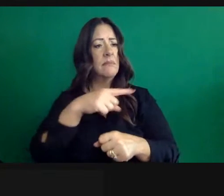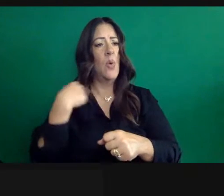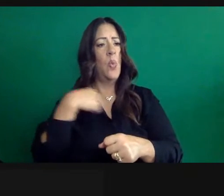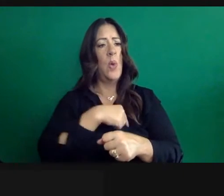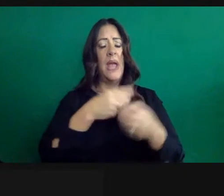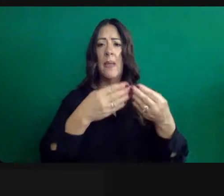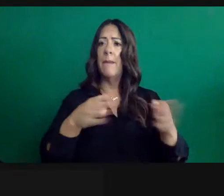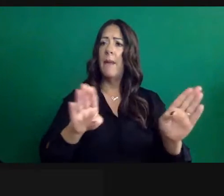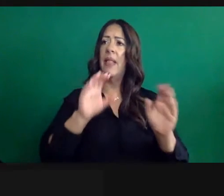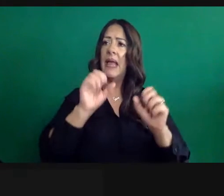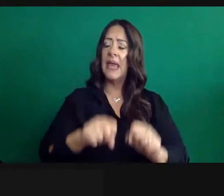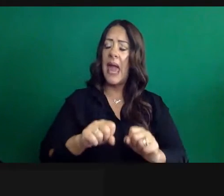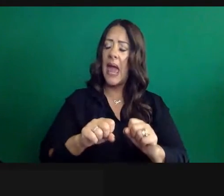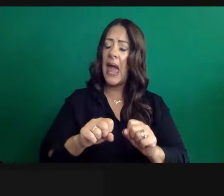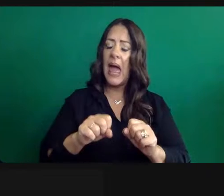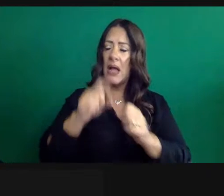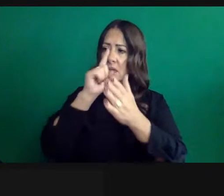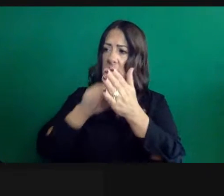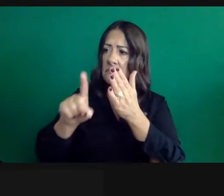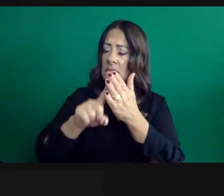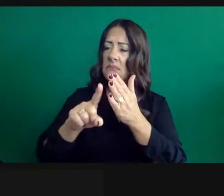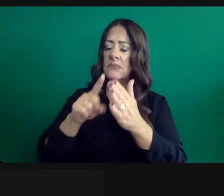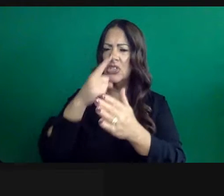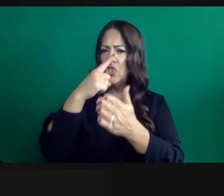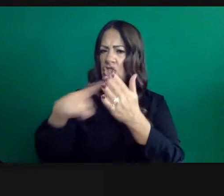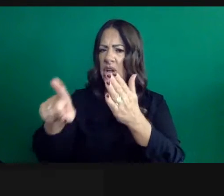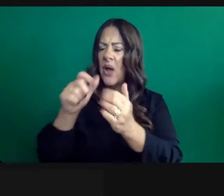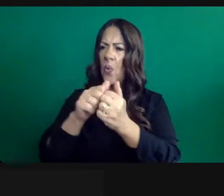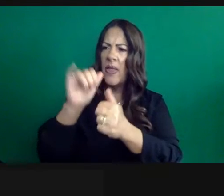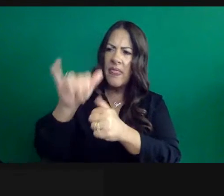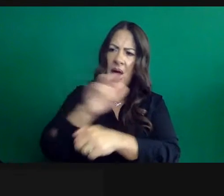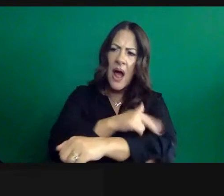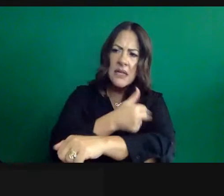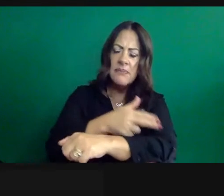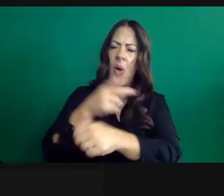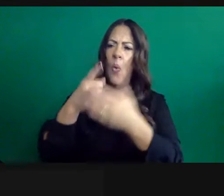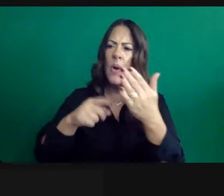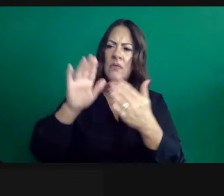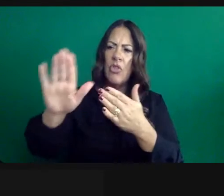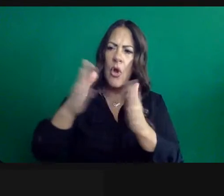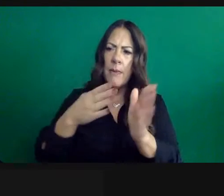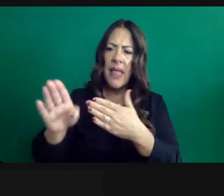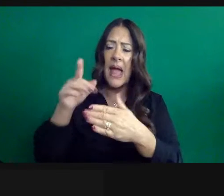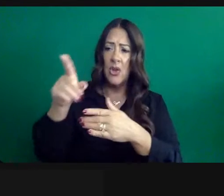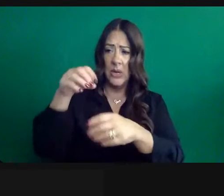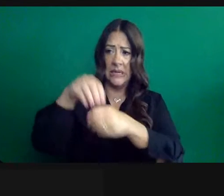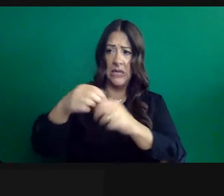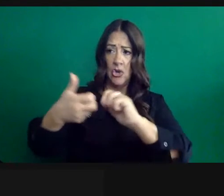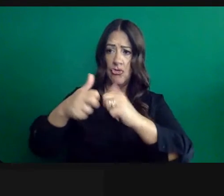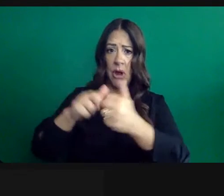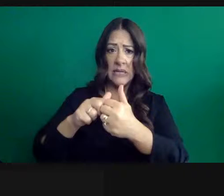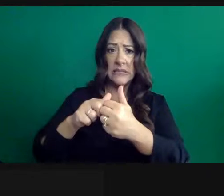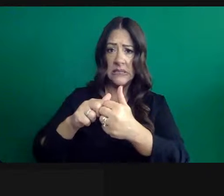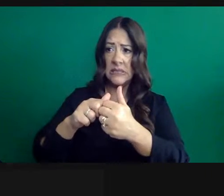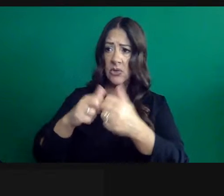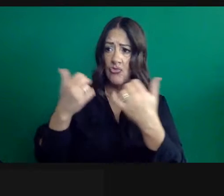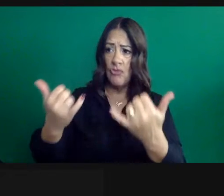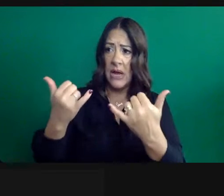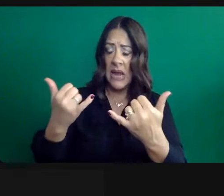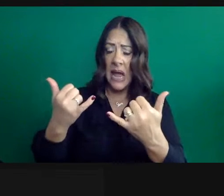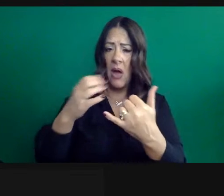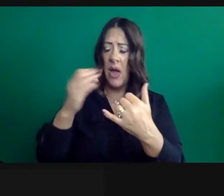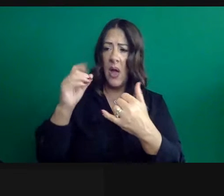whether the local facilities are indeed in crisis care when they exit crisis care standards, and how that information will be distributed. Thank